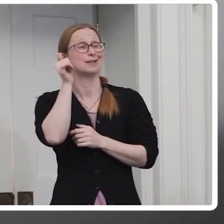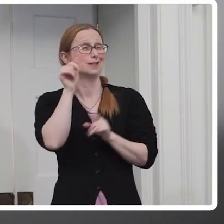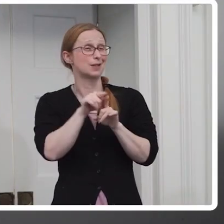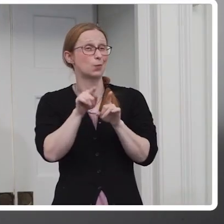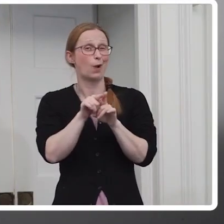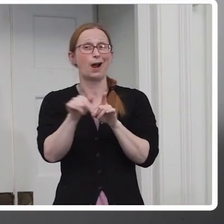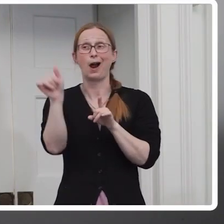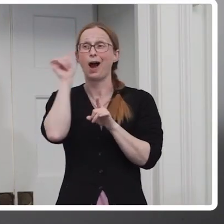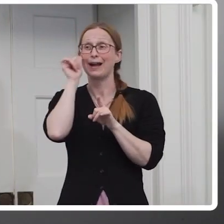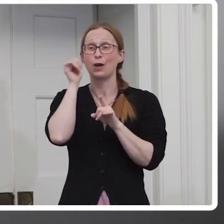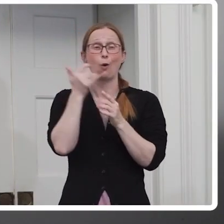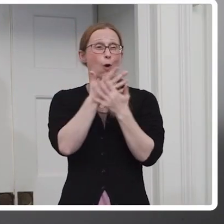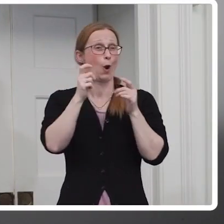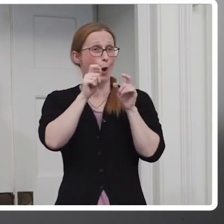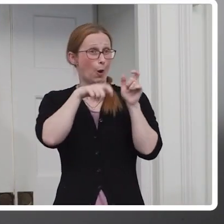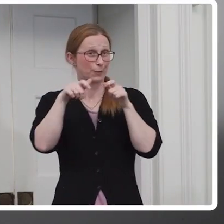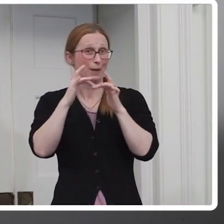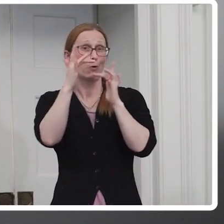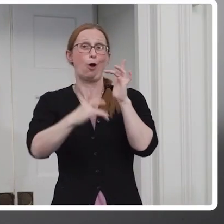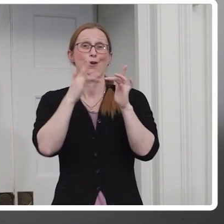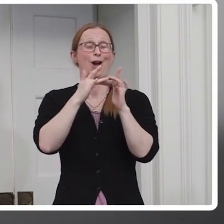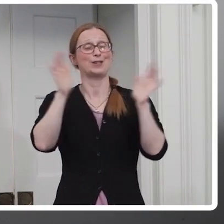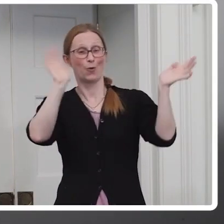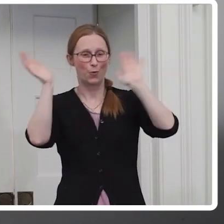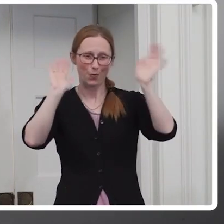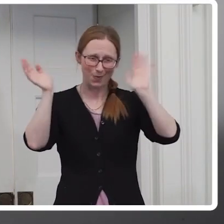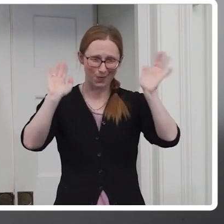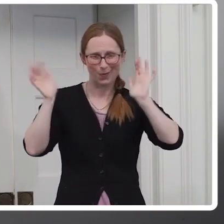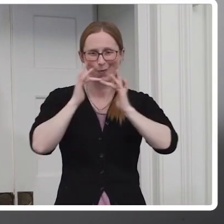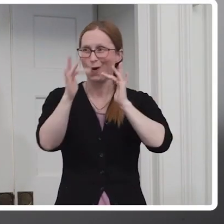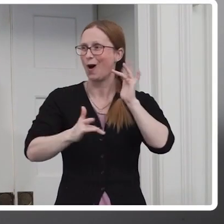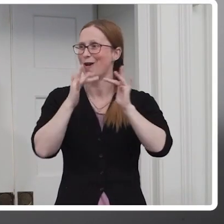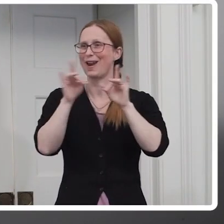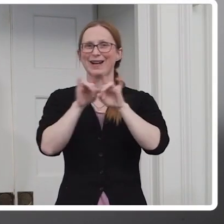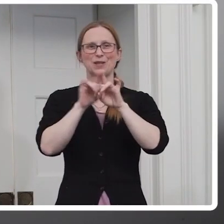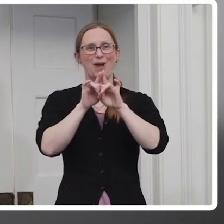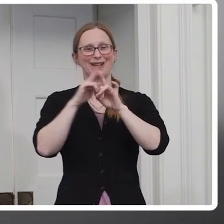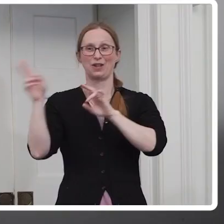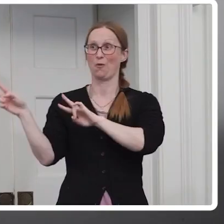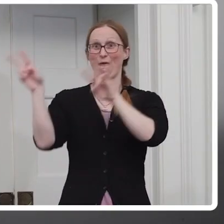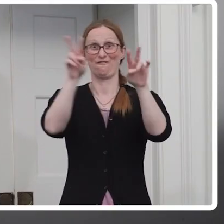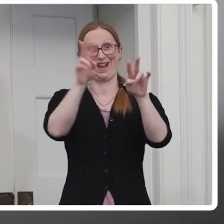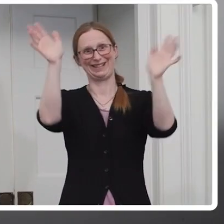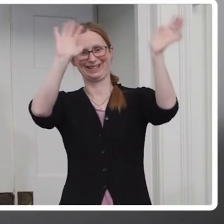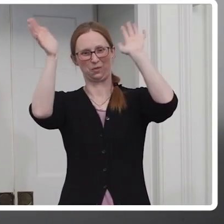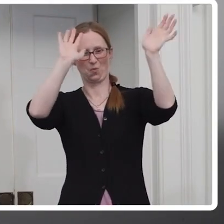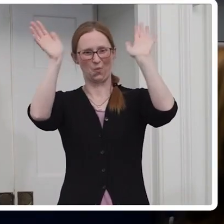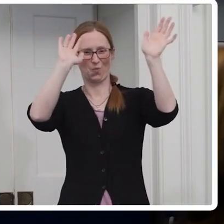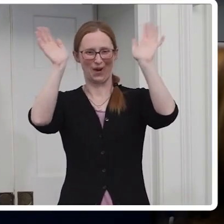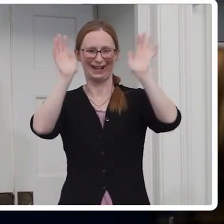room, and I know there are lots of people online as well. So a big hello to everyone online. Hello from